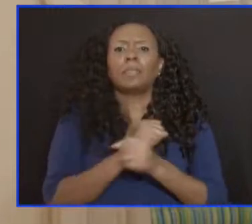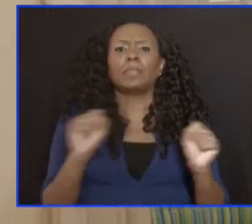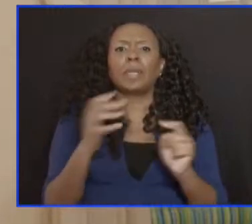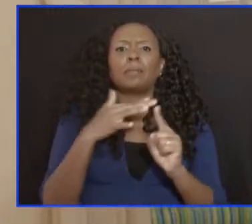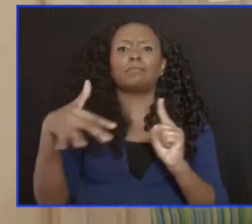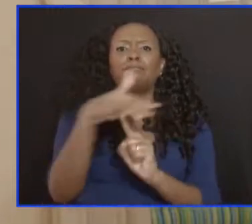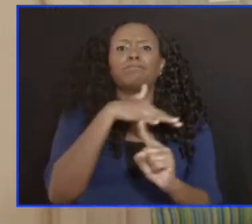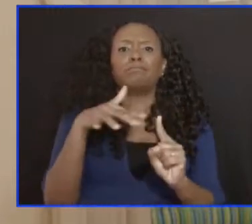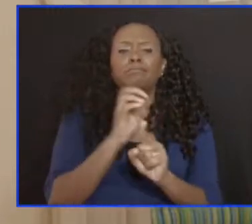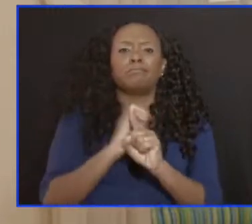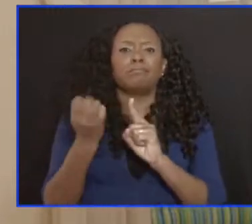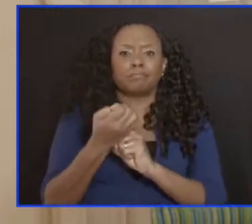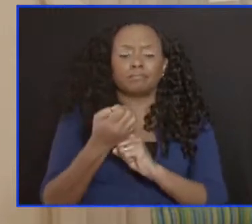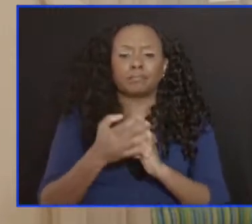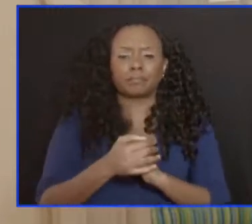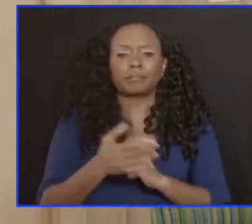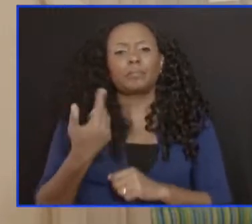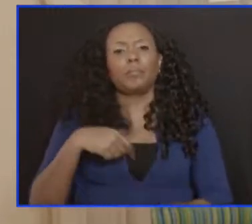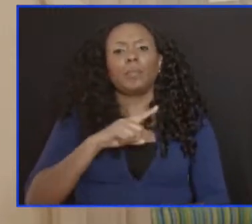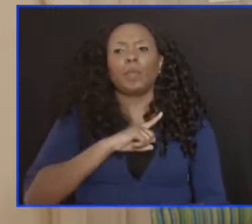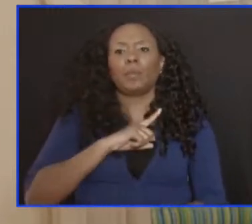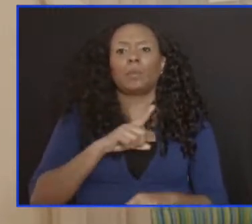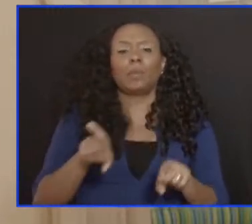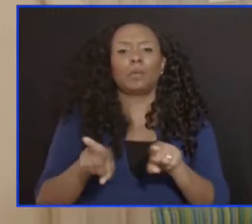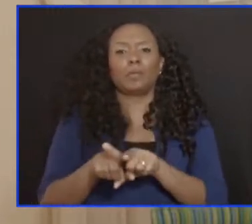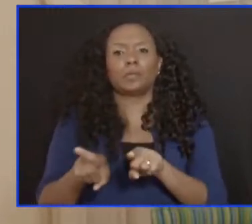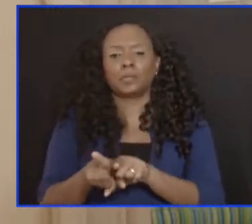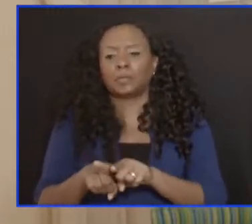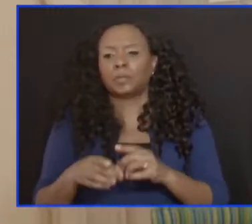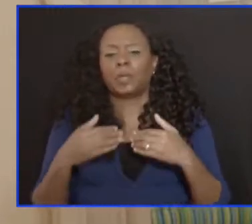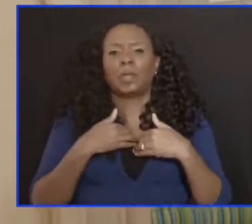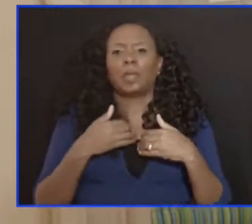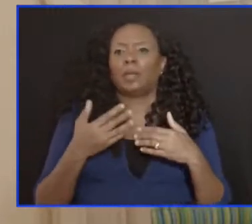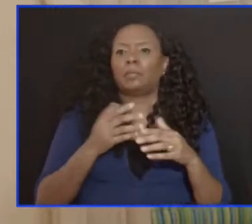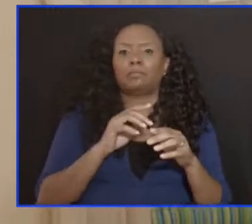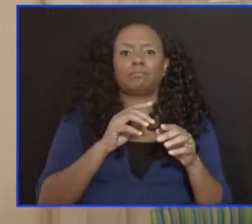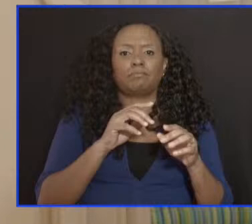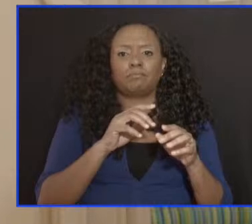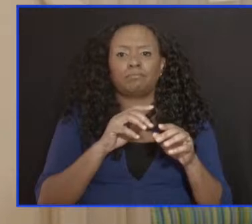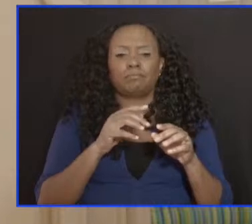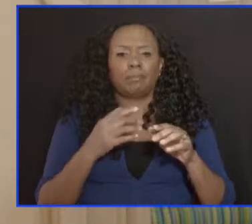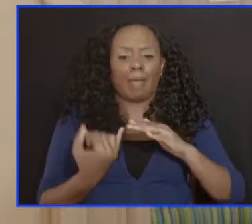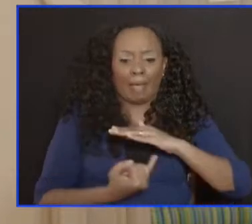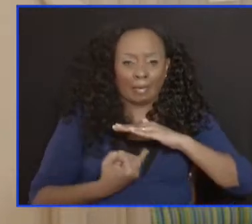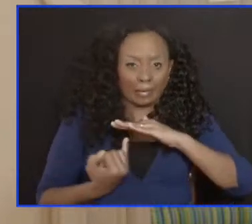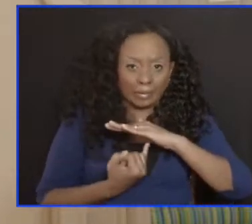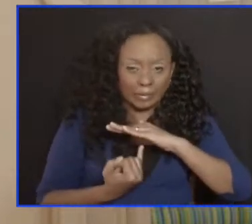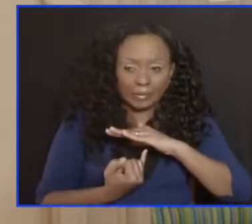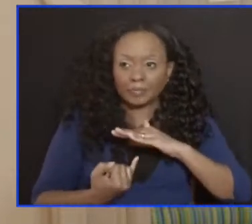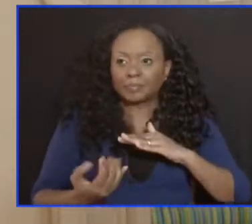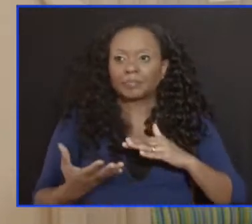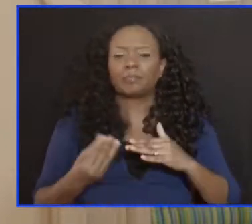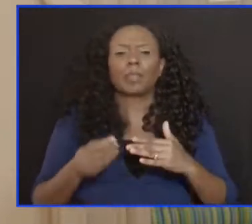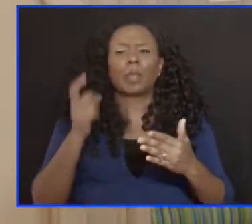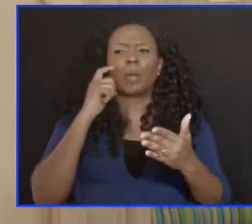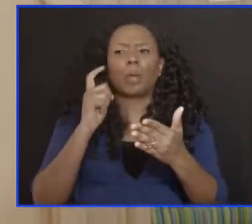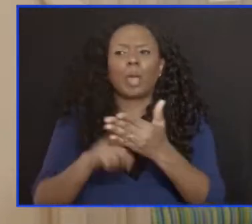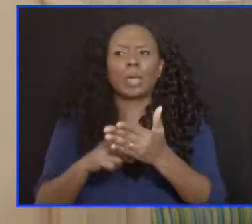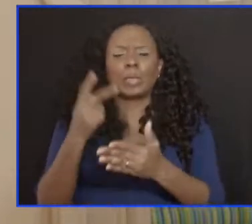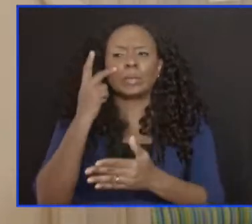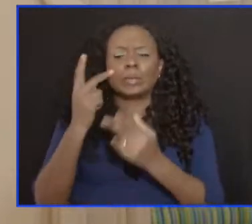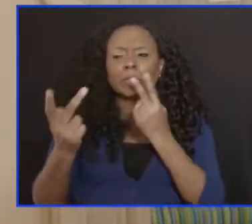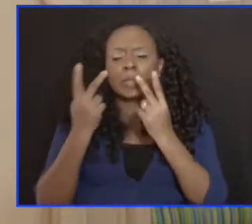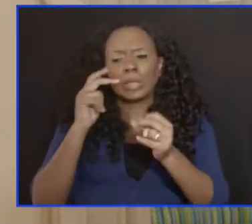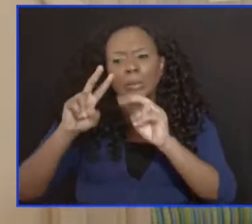that we employ from a public health perspective, such as case detection and isolation, to be able to mitigate the